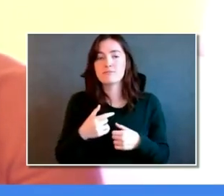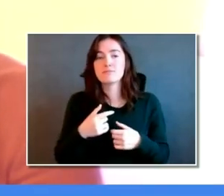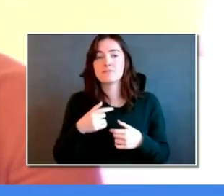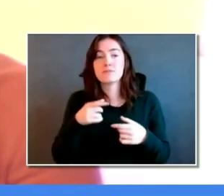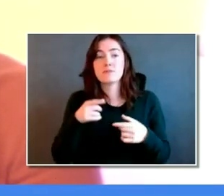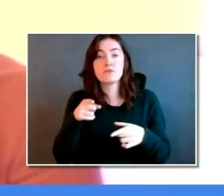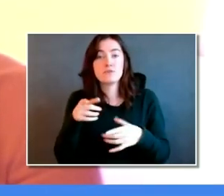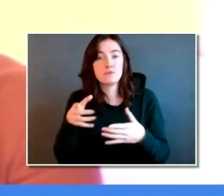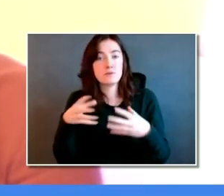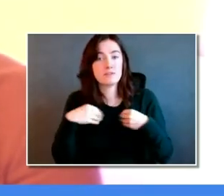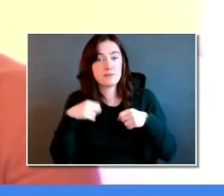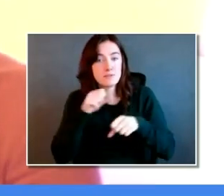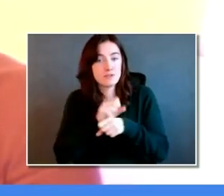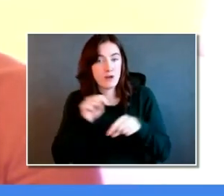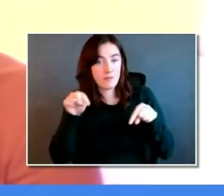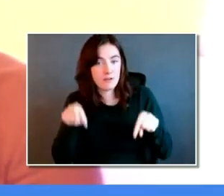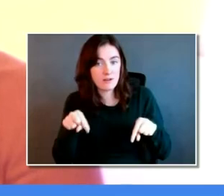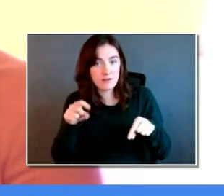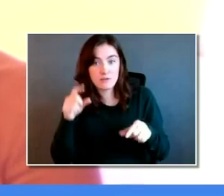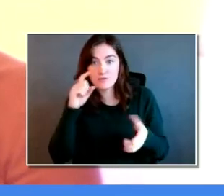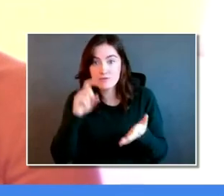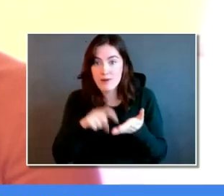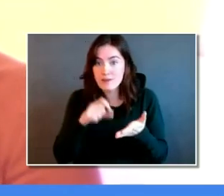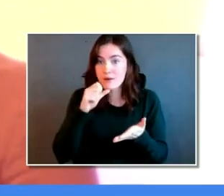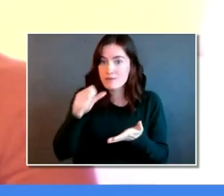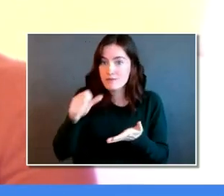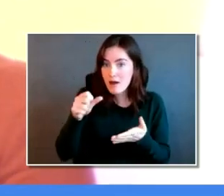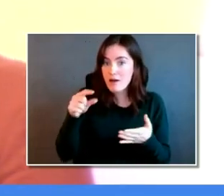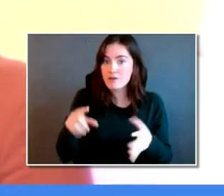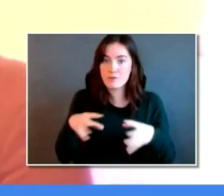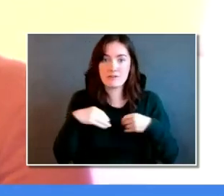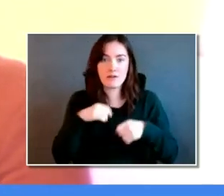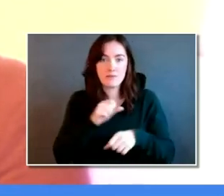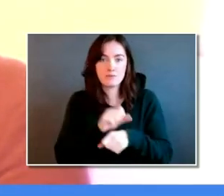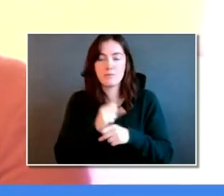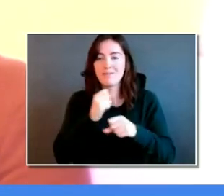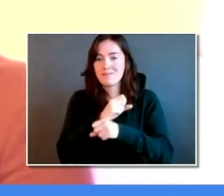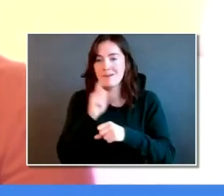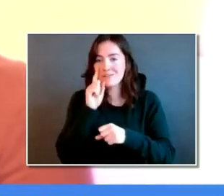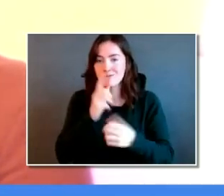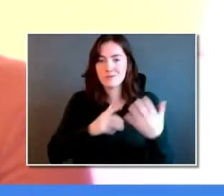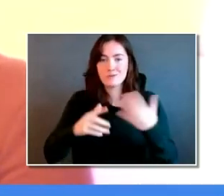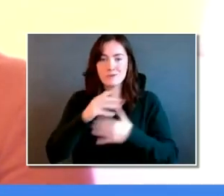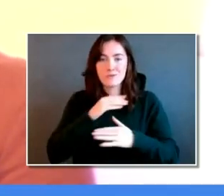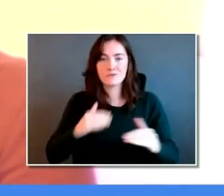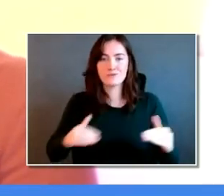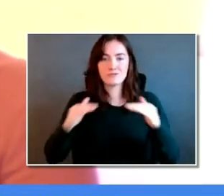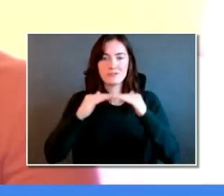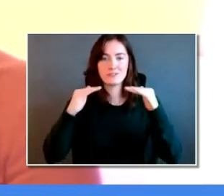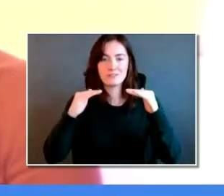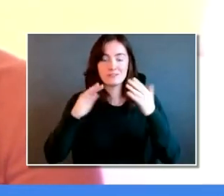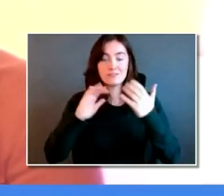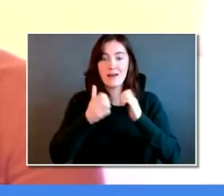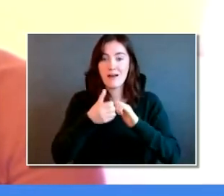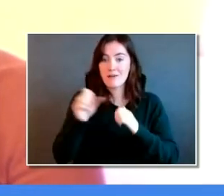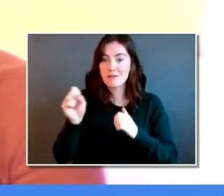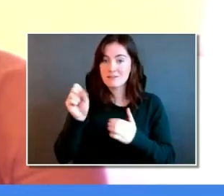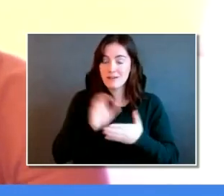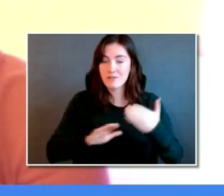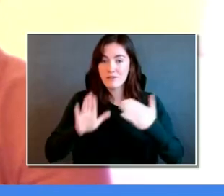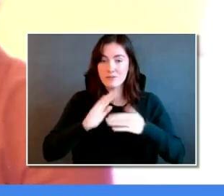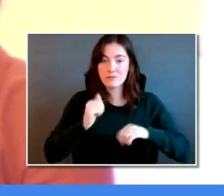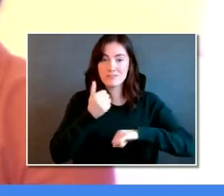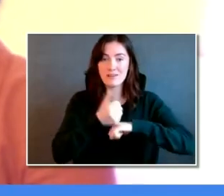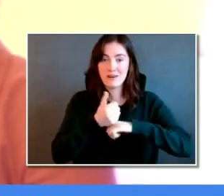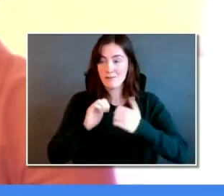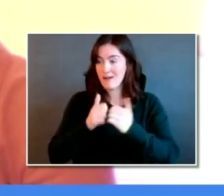job that was fighting for social justice. The way that community colleges are configured, the way we were founded, in fact, and then